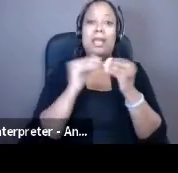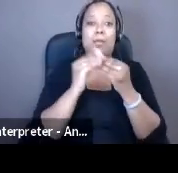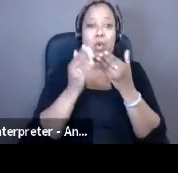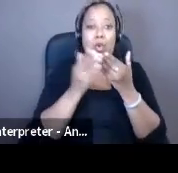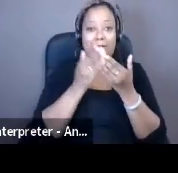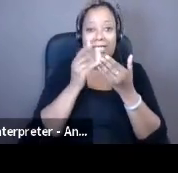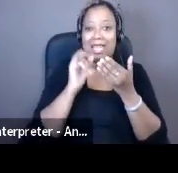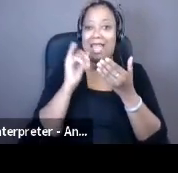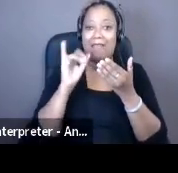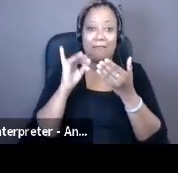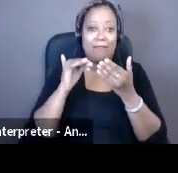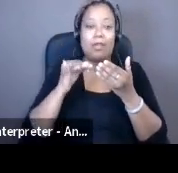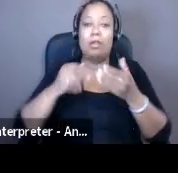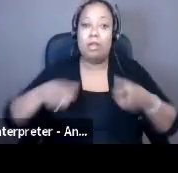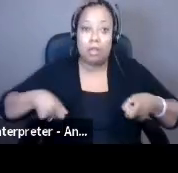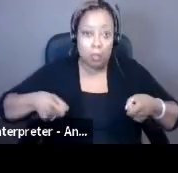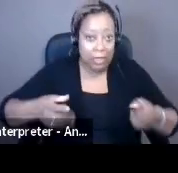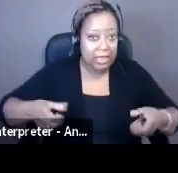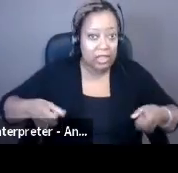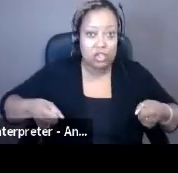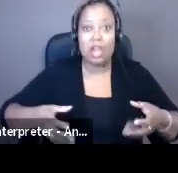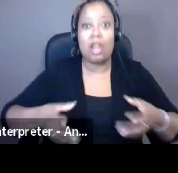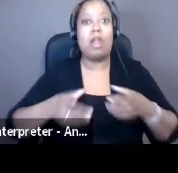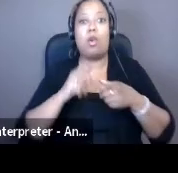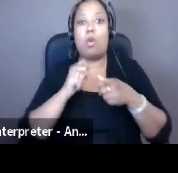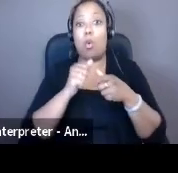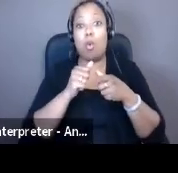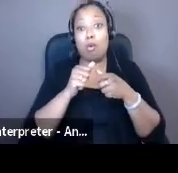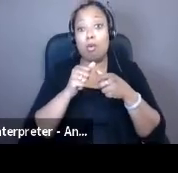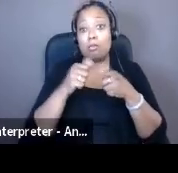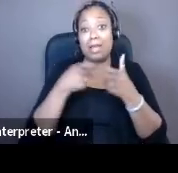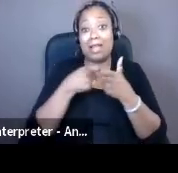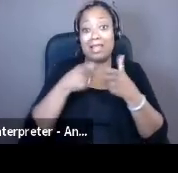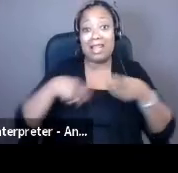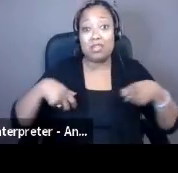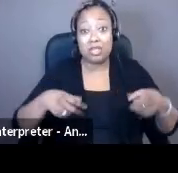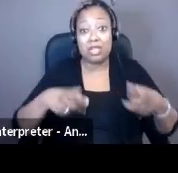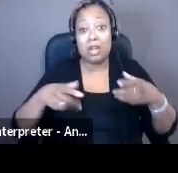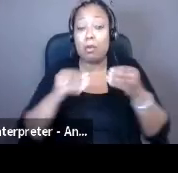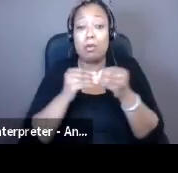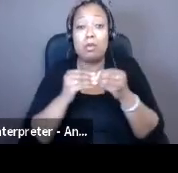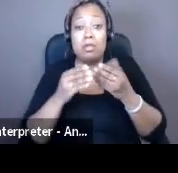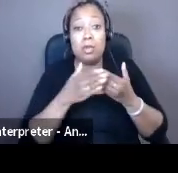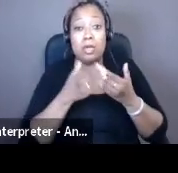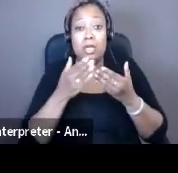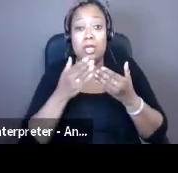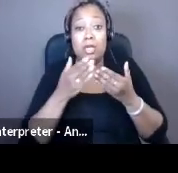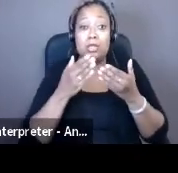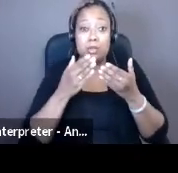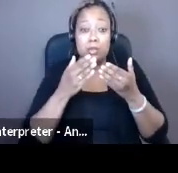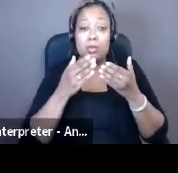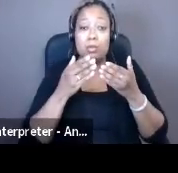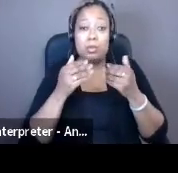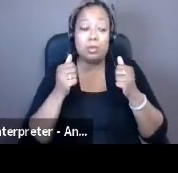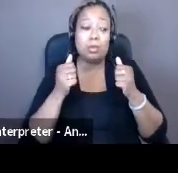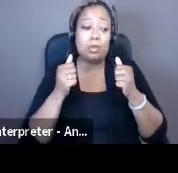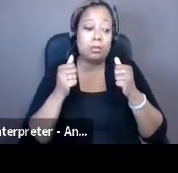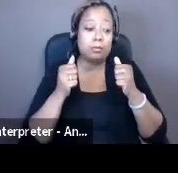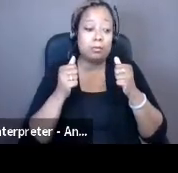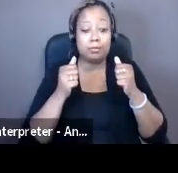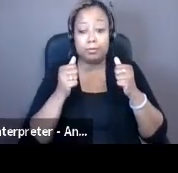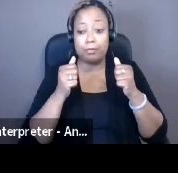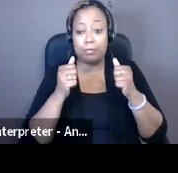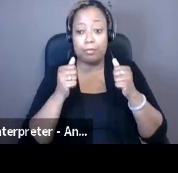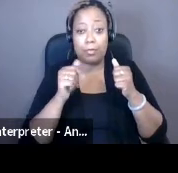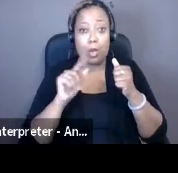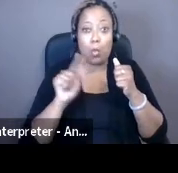you're manually wheeling a chair or even a power chair, it'll make it much easier to make the difference between where you park your